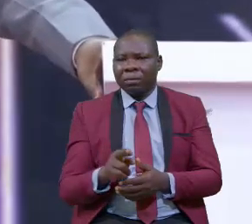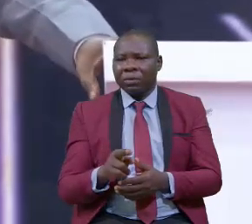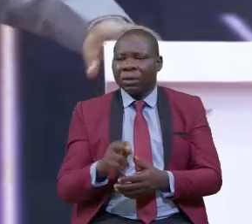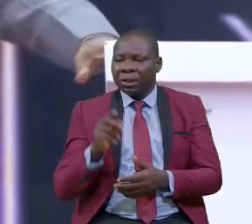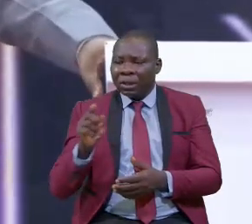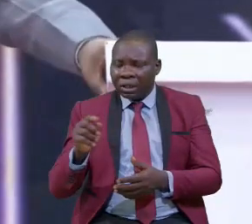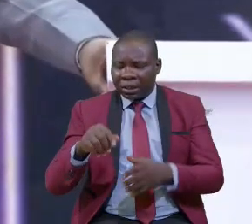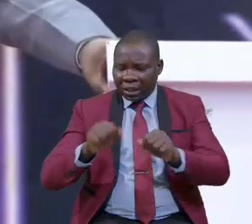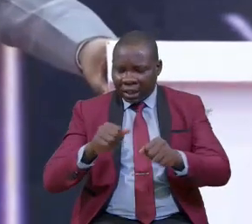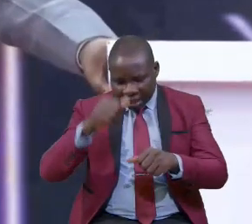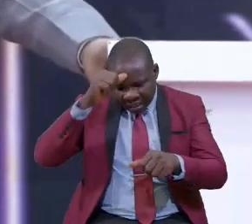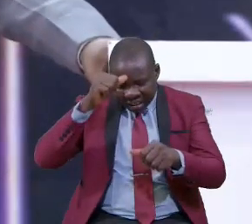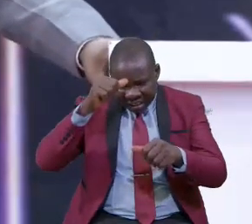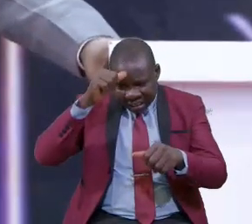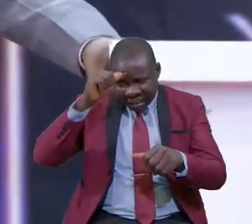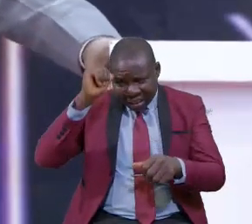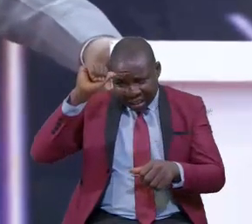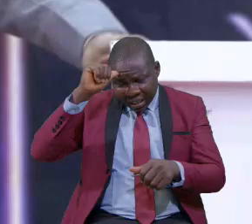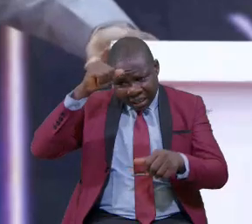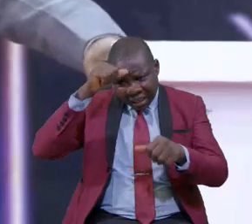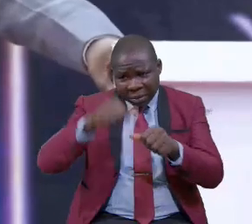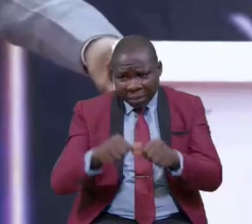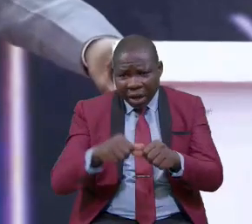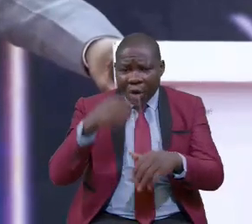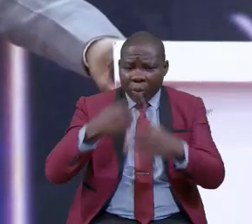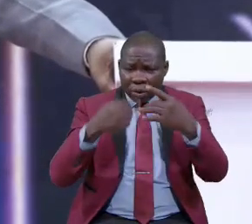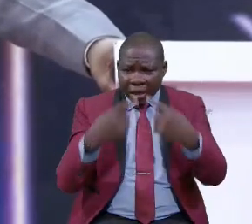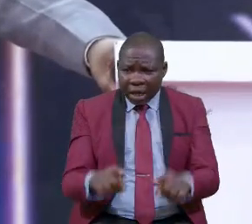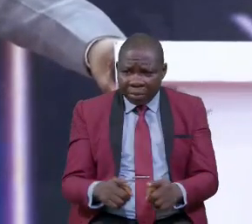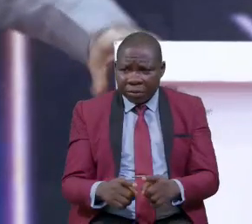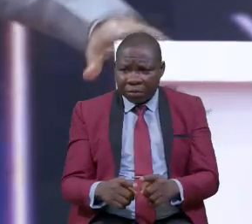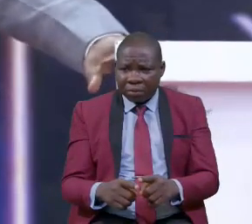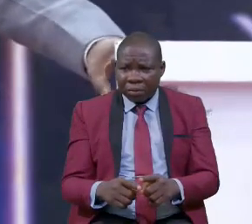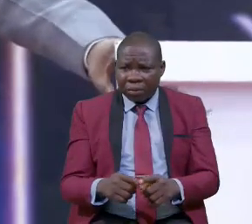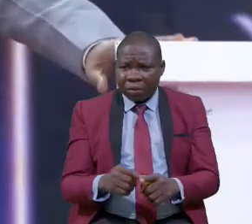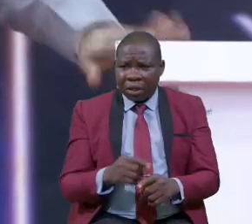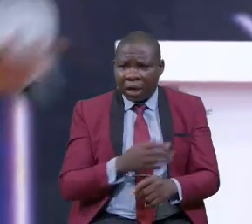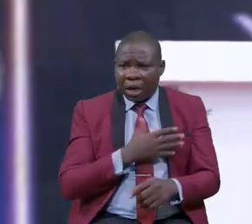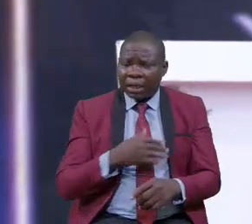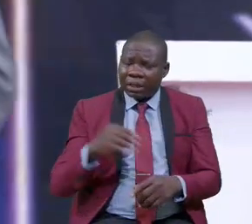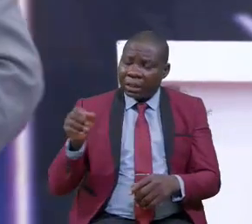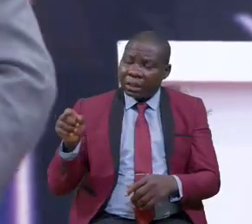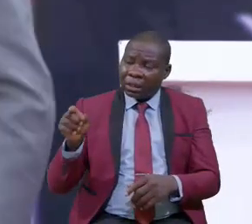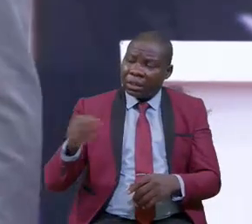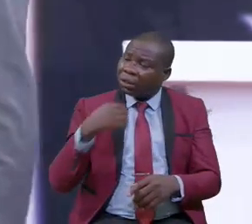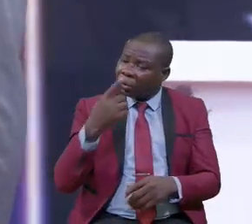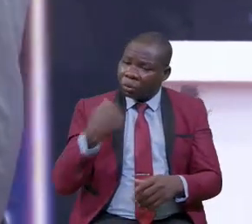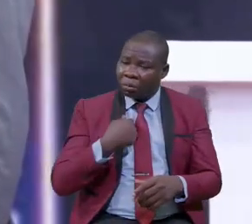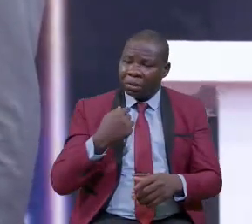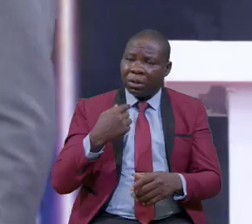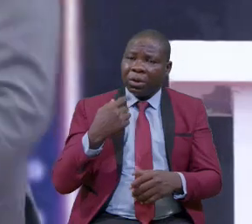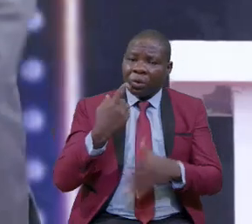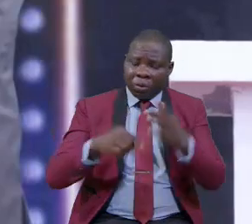nobody since that time. And he told me all the story. And I said, now, when that